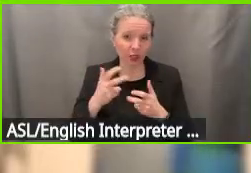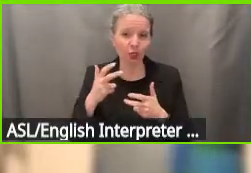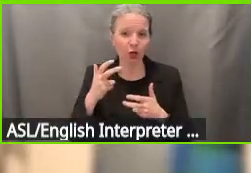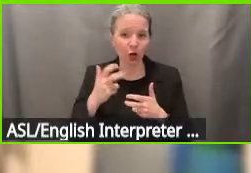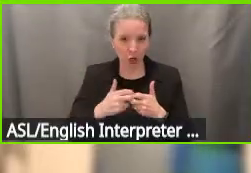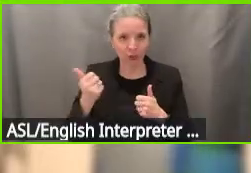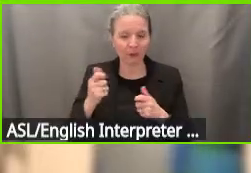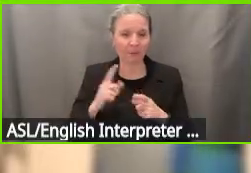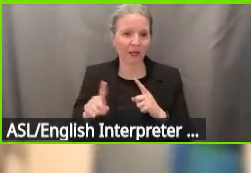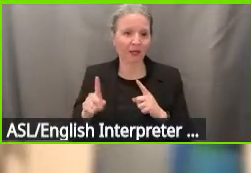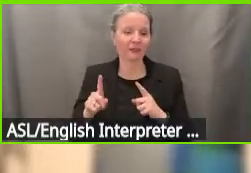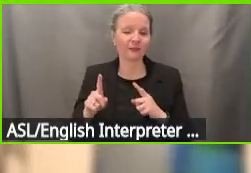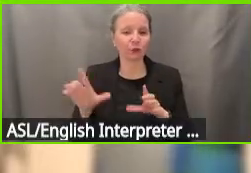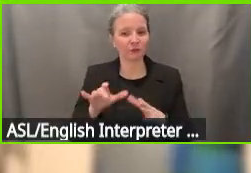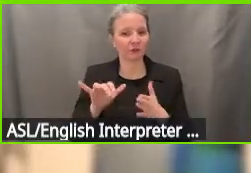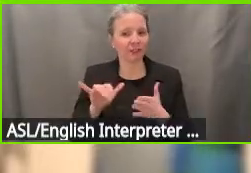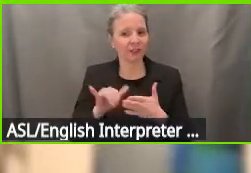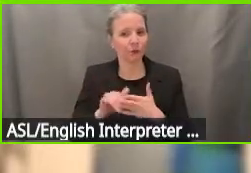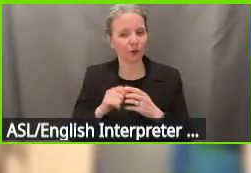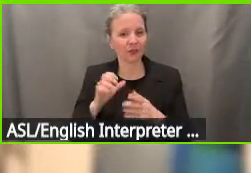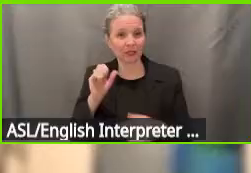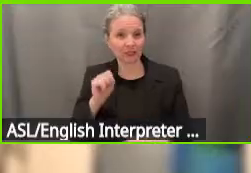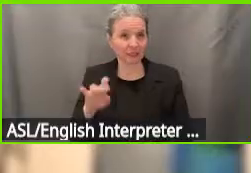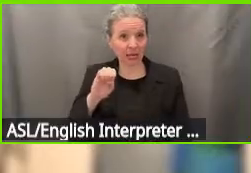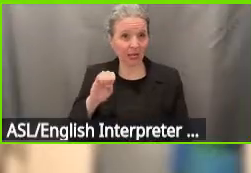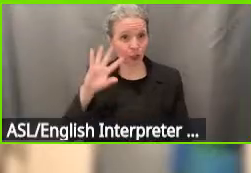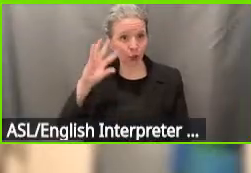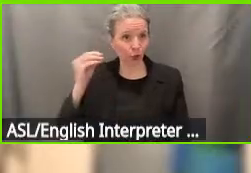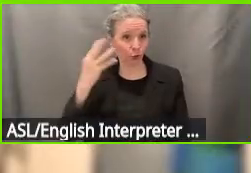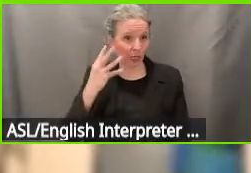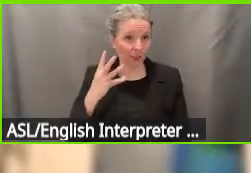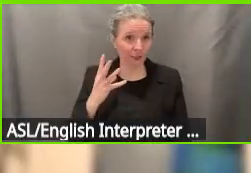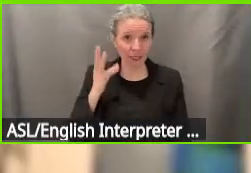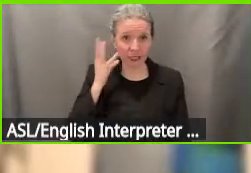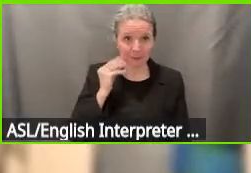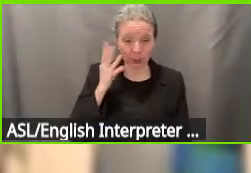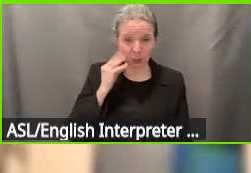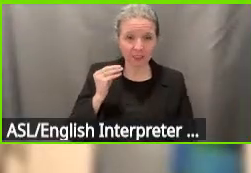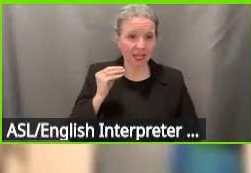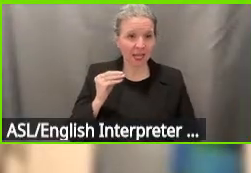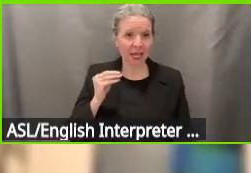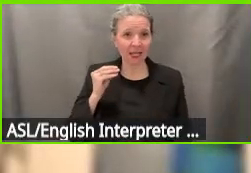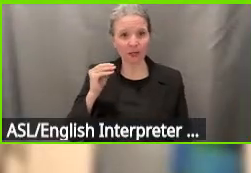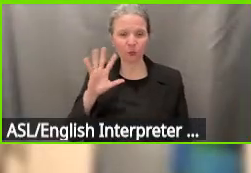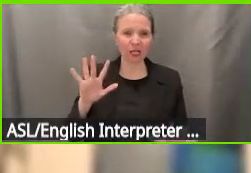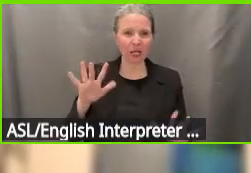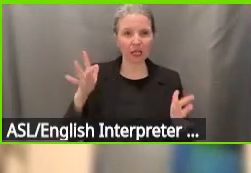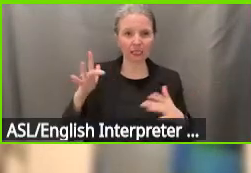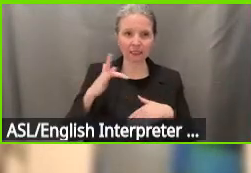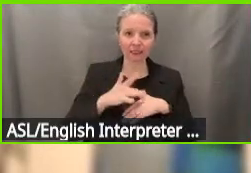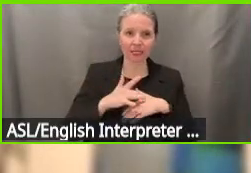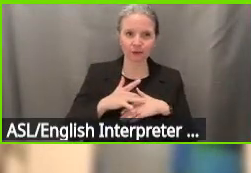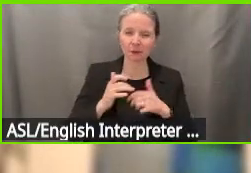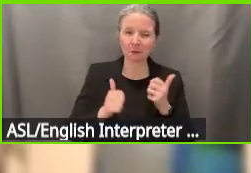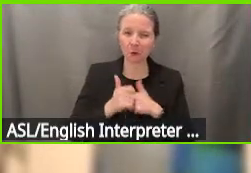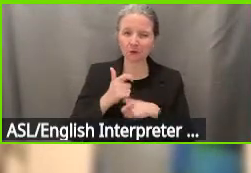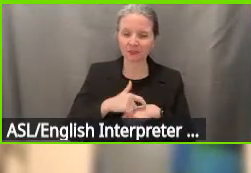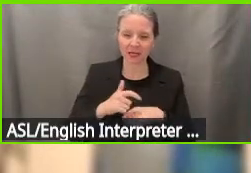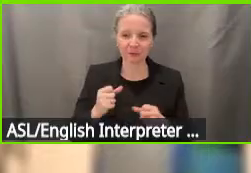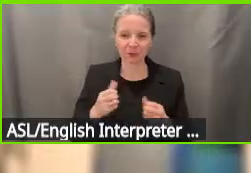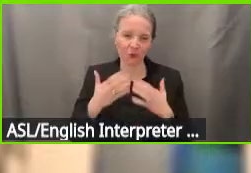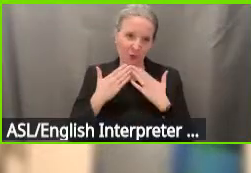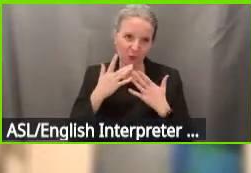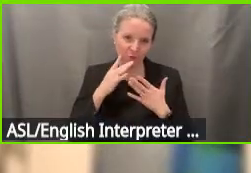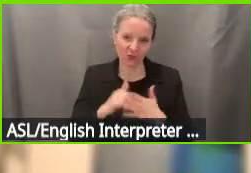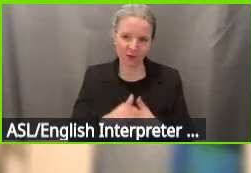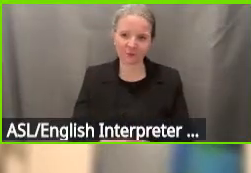difficult, but you've done it with style, grace, experience, and a pretty light touch almost all of the time. So thank you